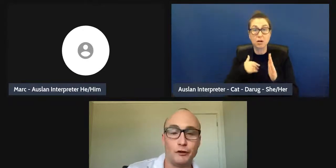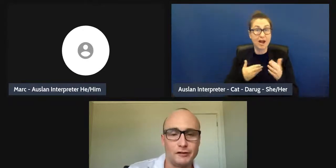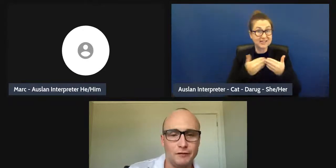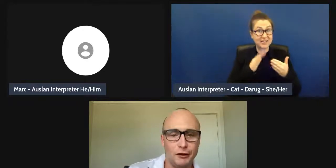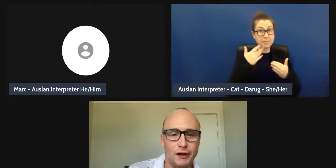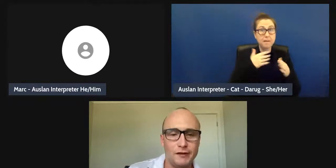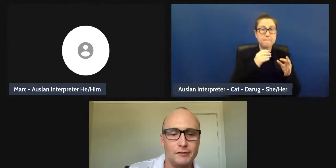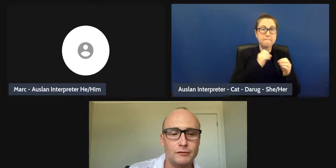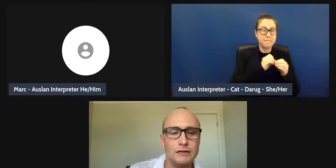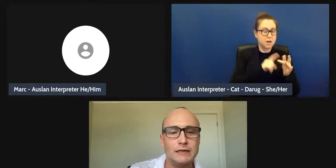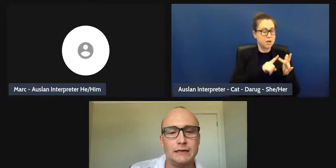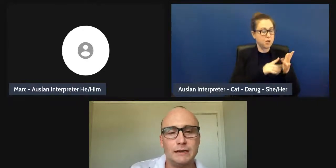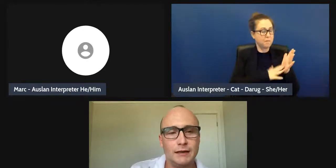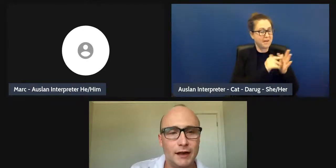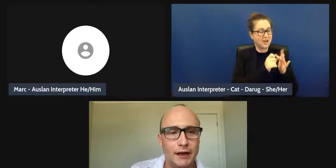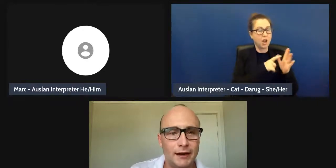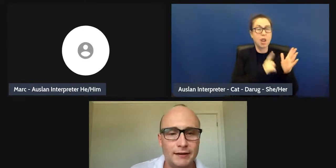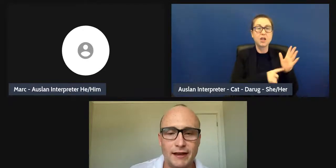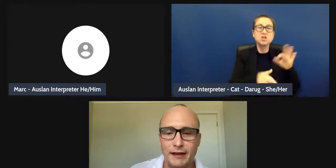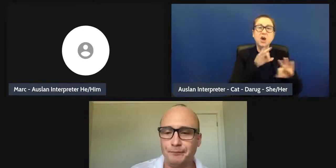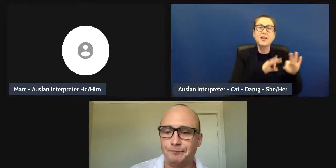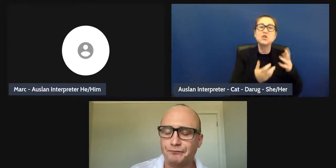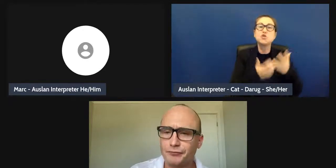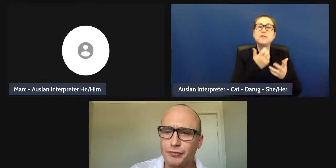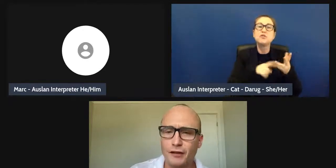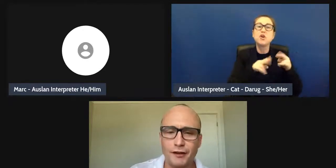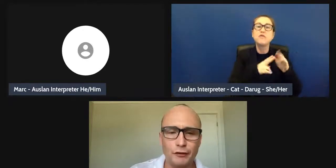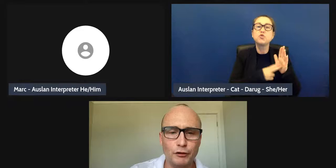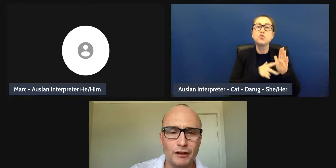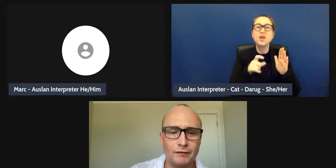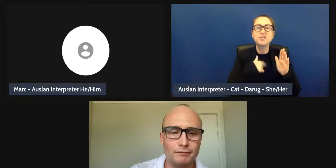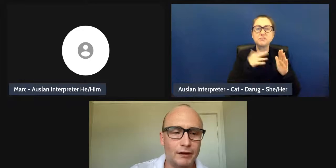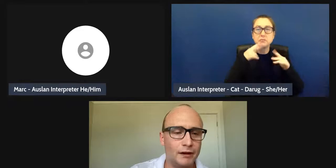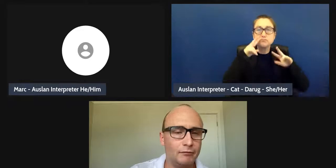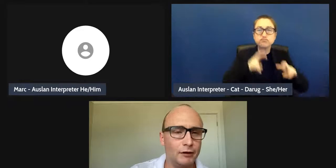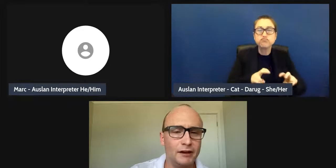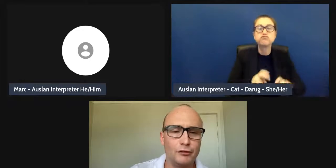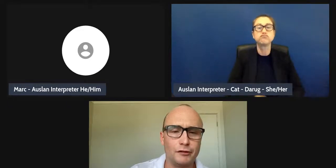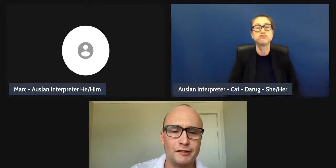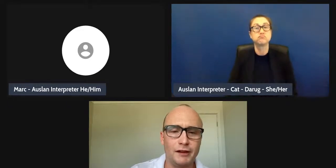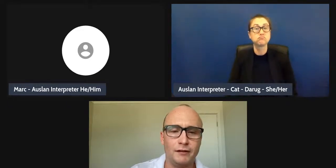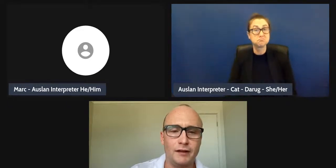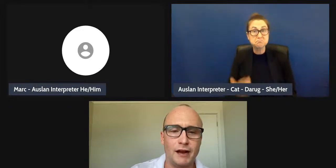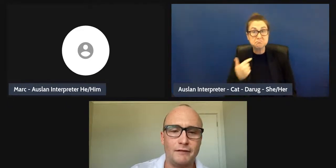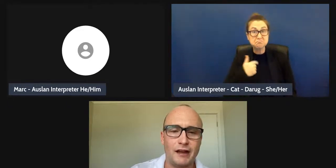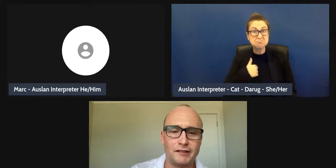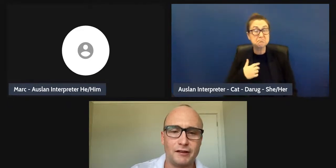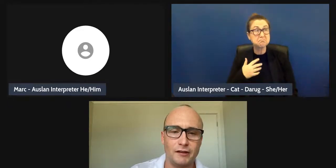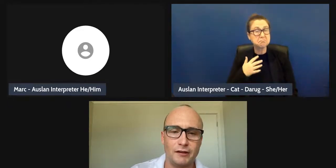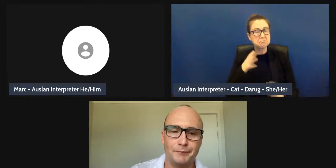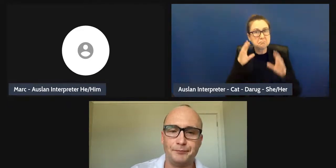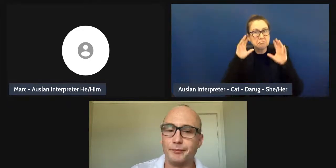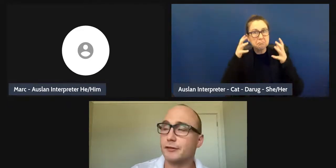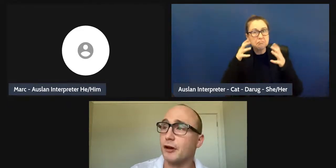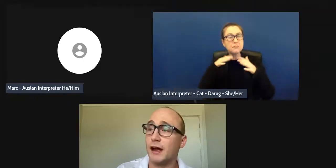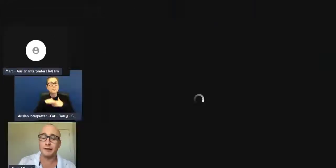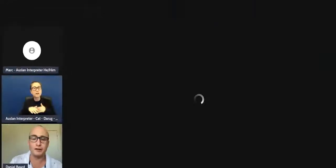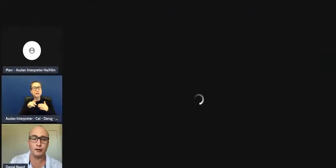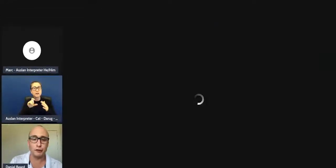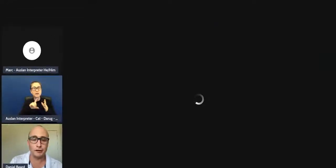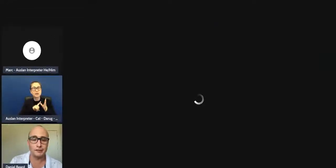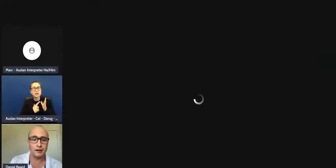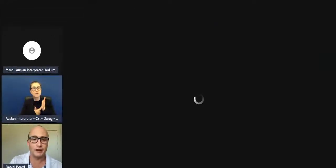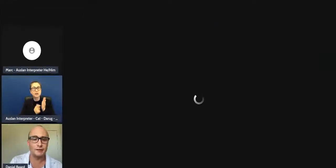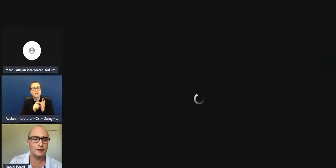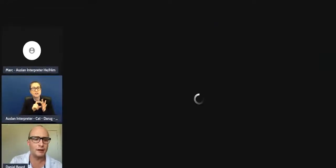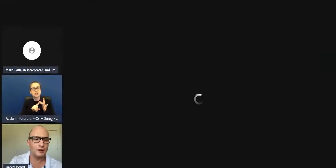at the University of Newcastle, and found a really real interest in cardiovascular science